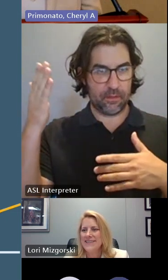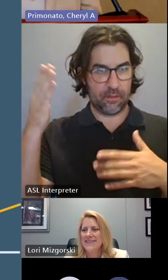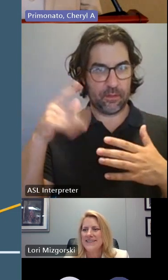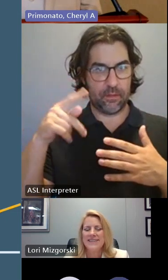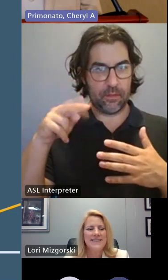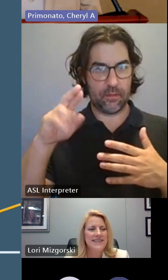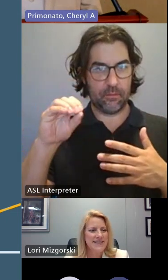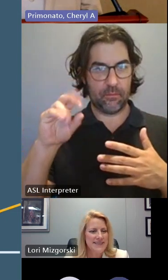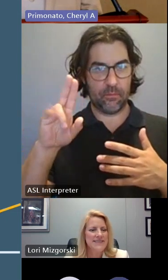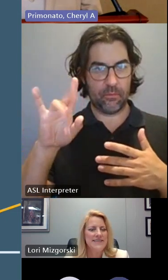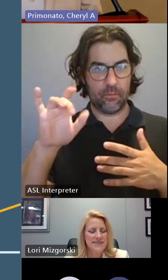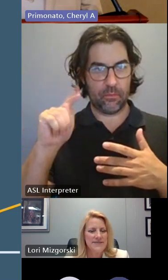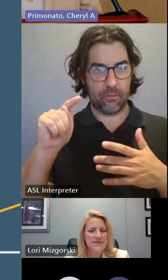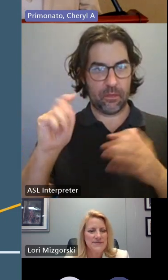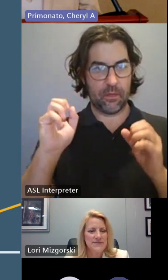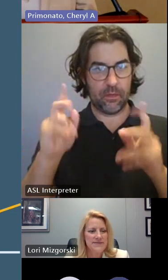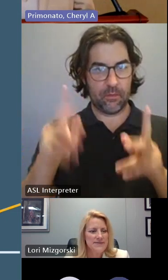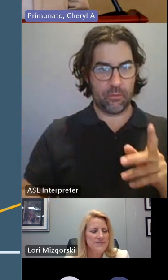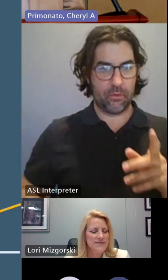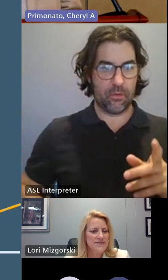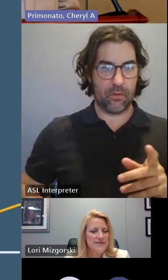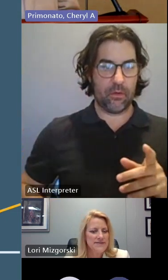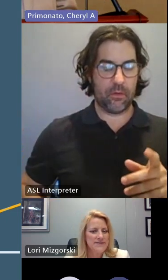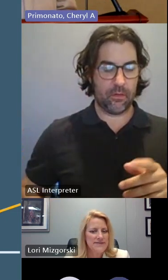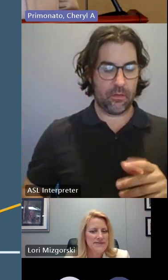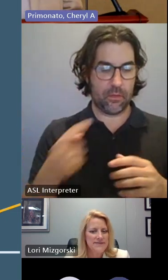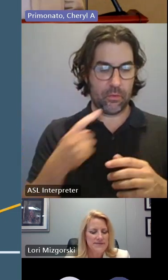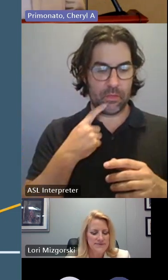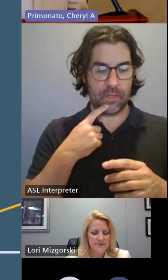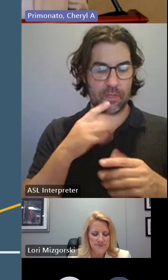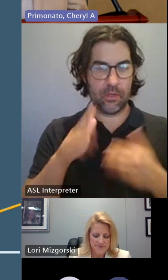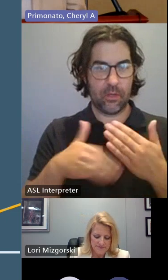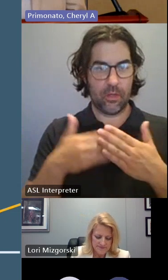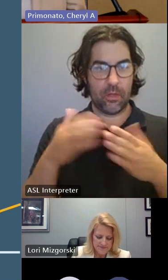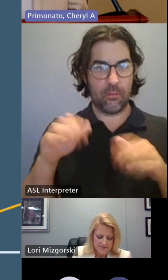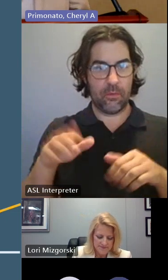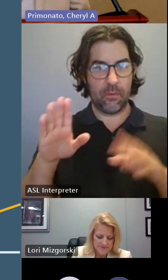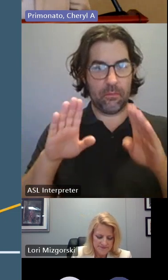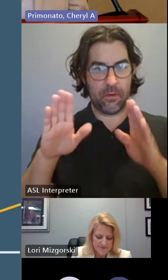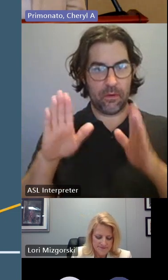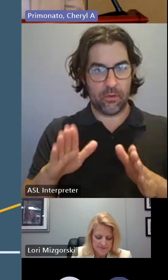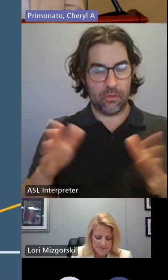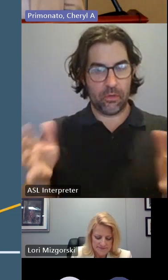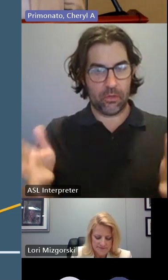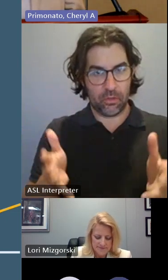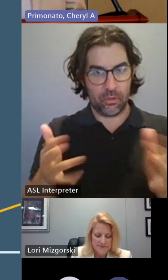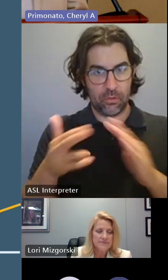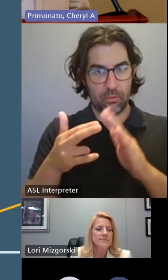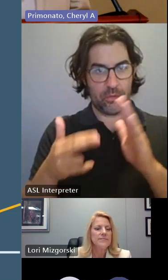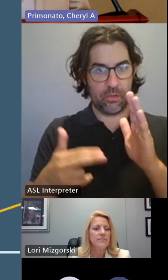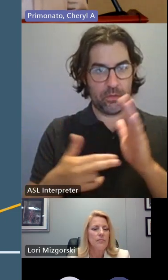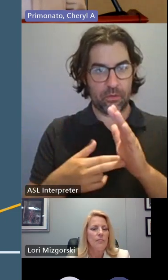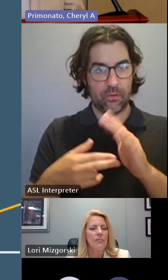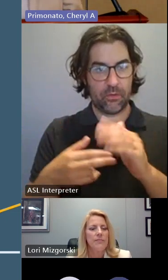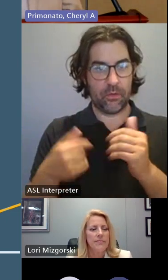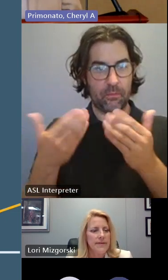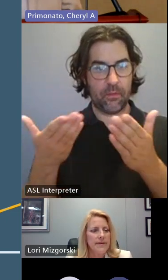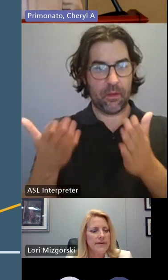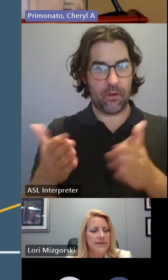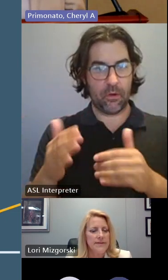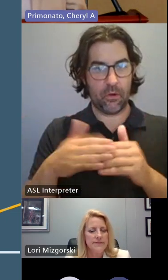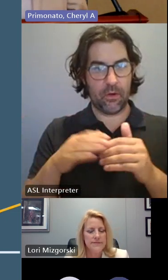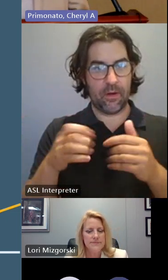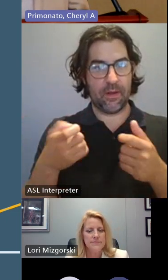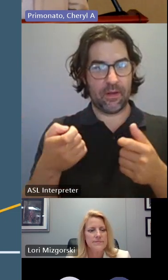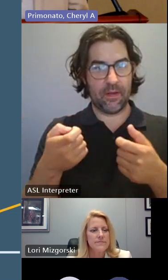procurement opportunities. I would like to preference with saying all potential bidders are strongly encouraged to register as a supplier on our